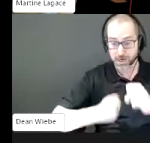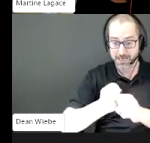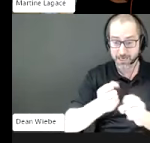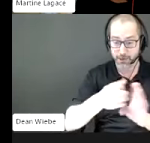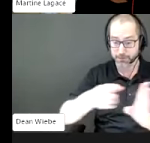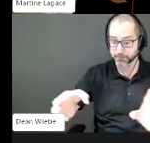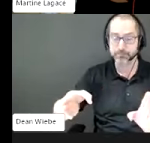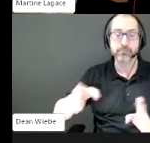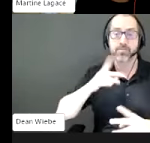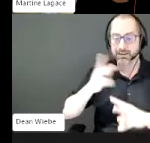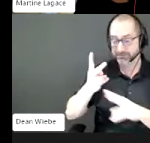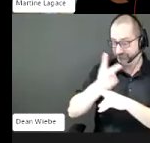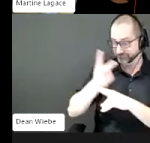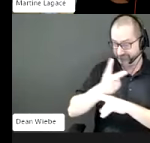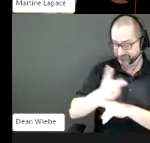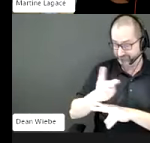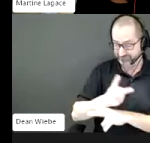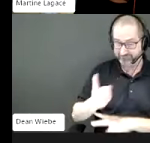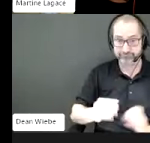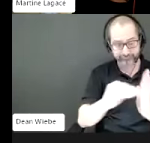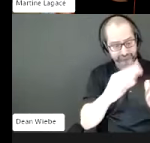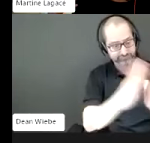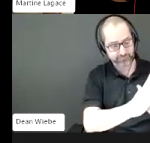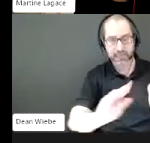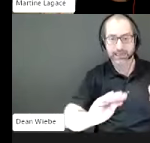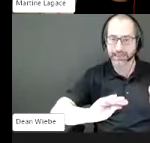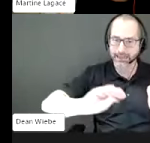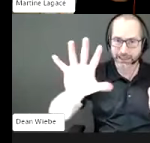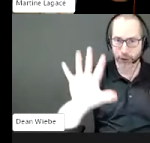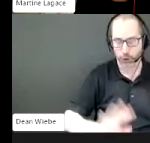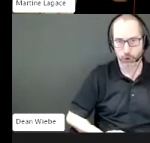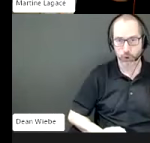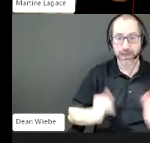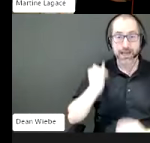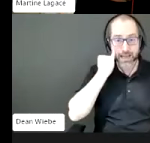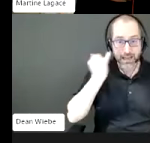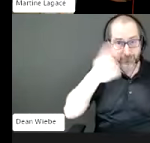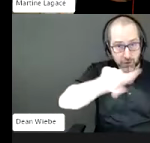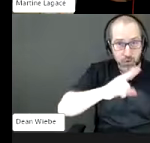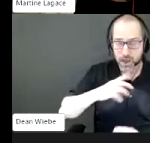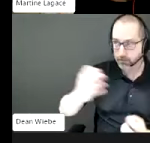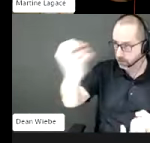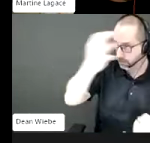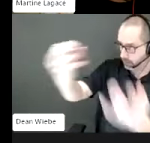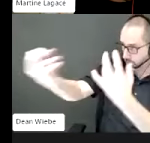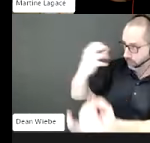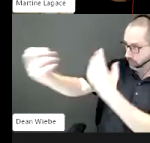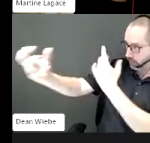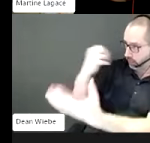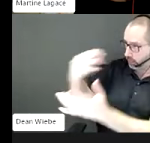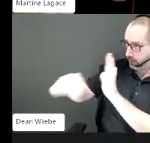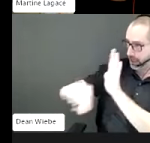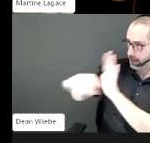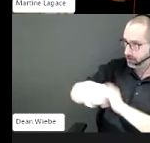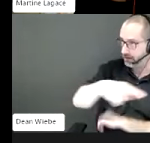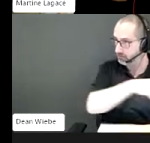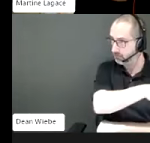was really crystal clear. So the more you're exposed to age-based stereotypes and